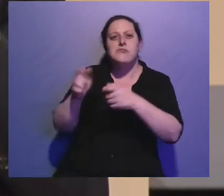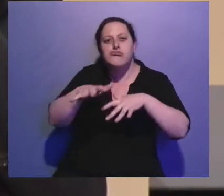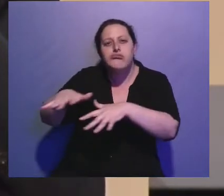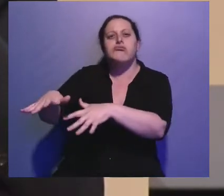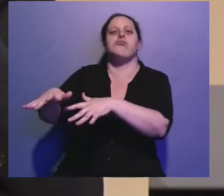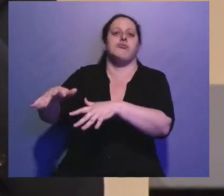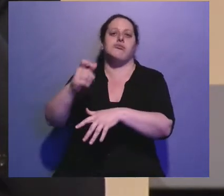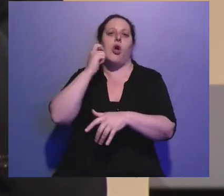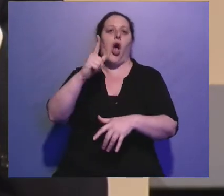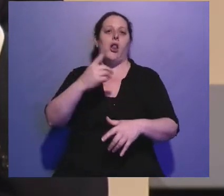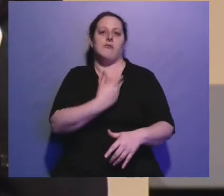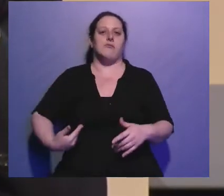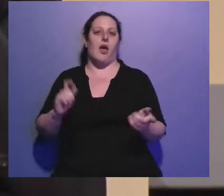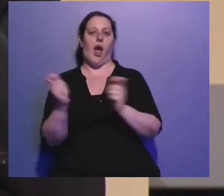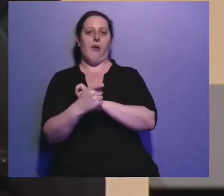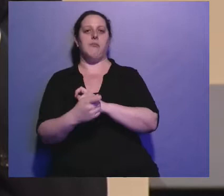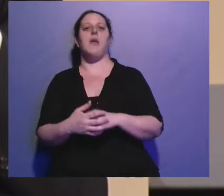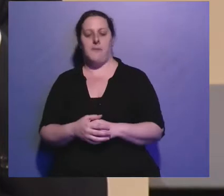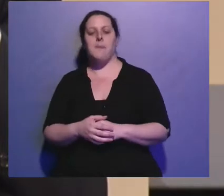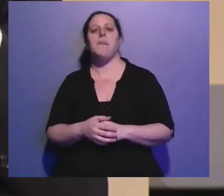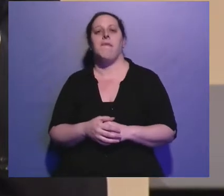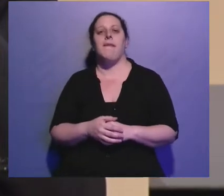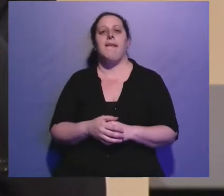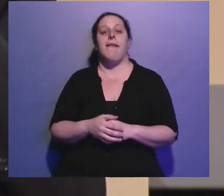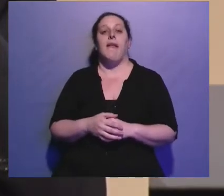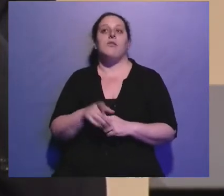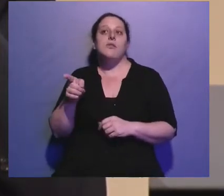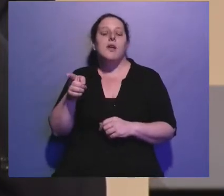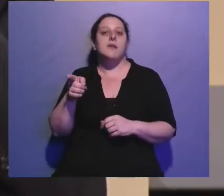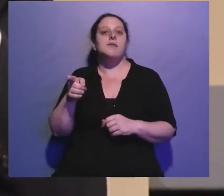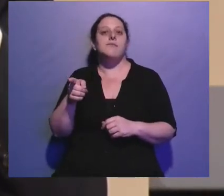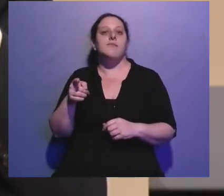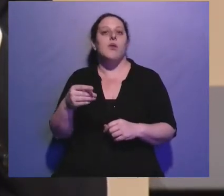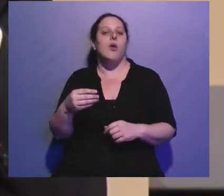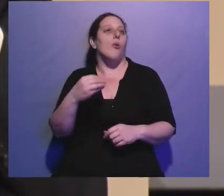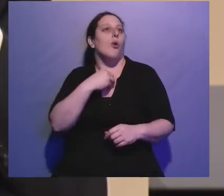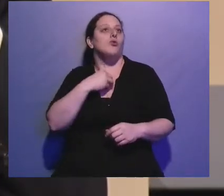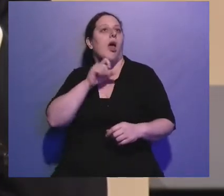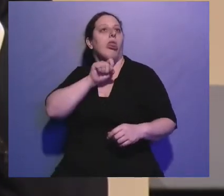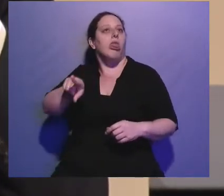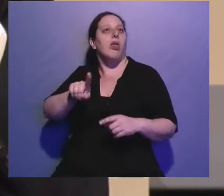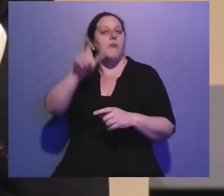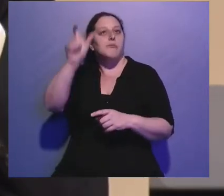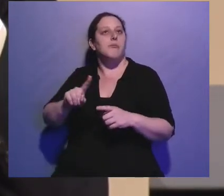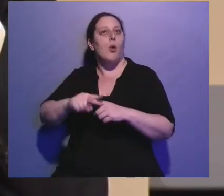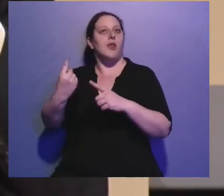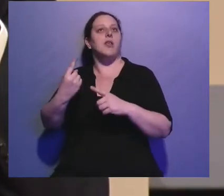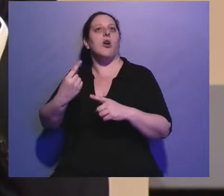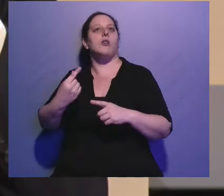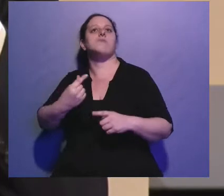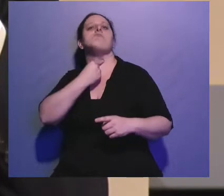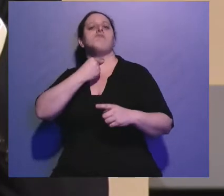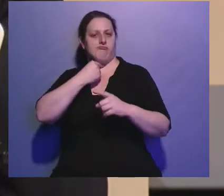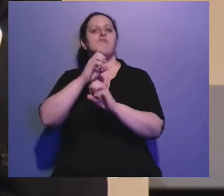people's pressure and also because of the decision in Congress. So this strengthened the political